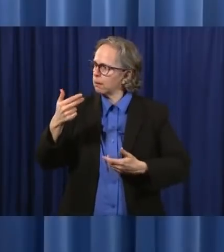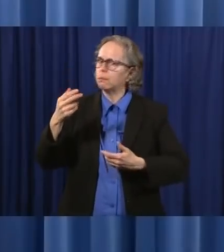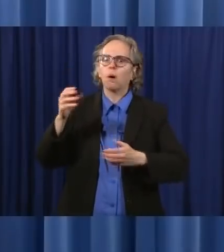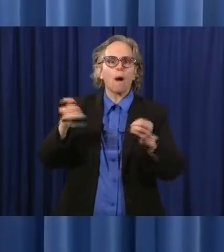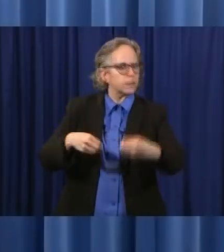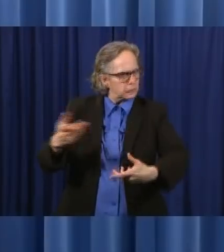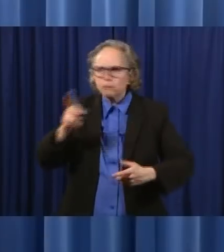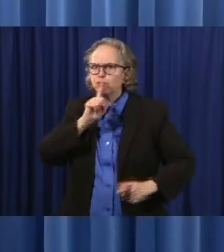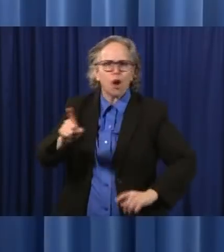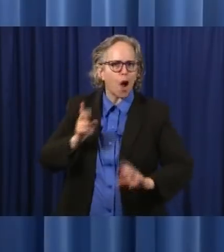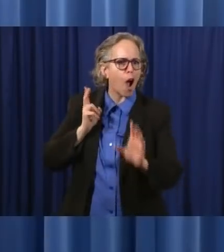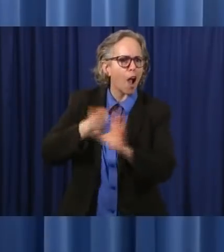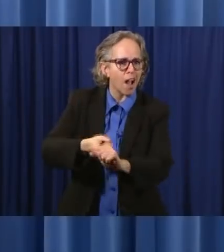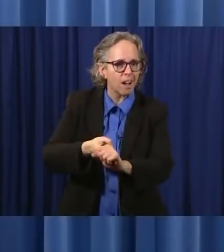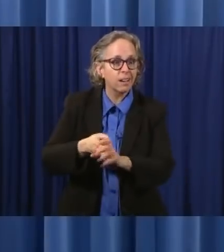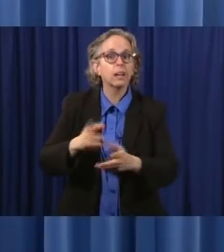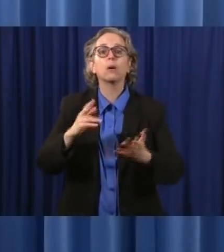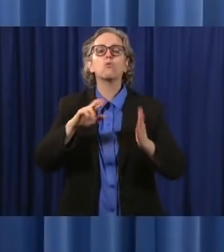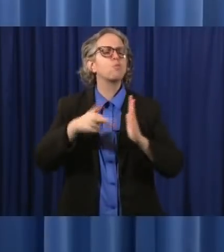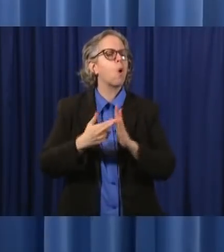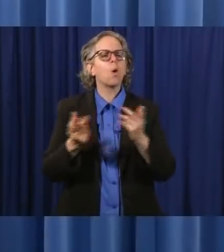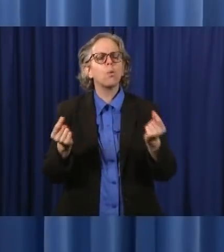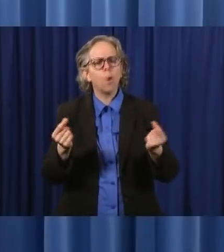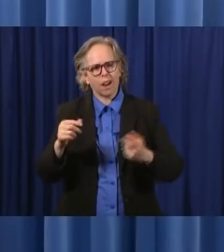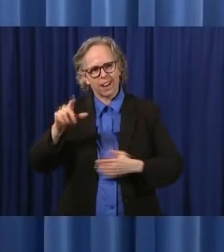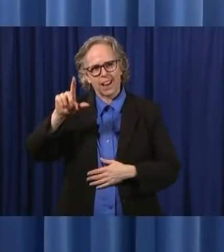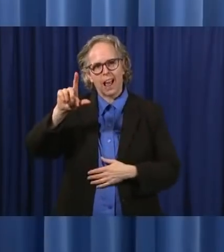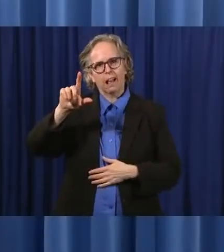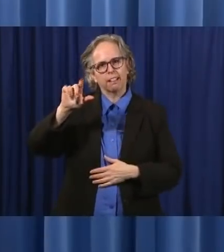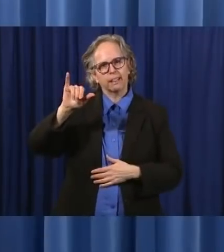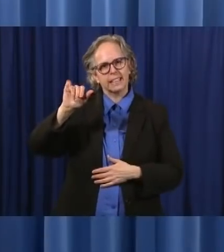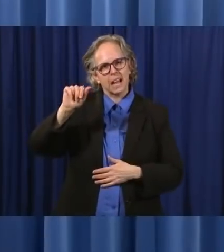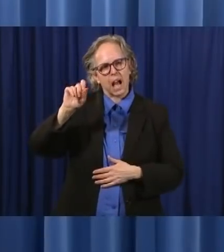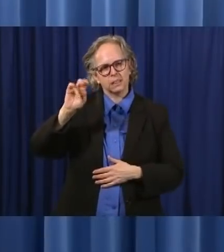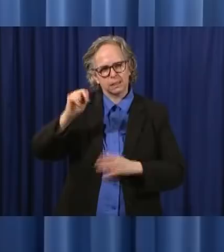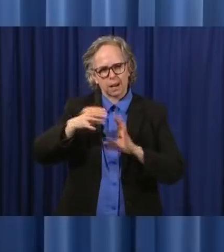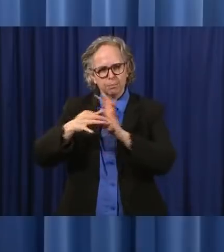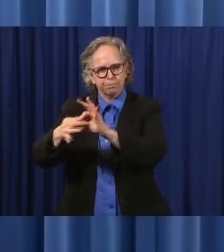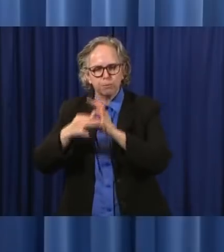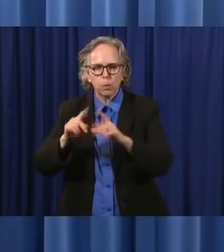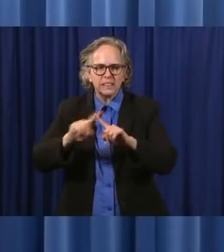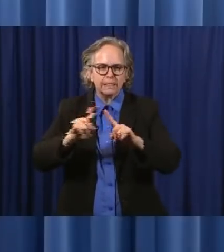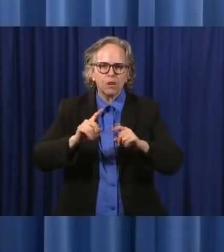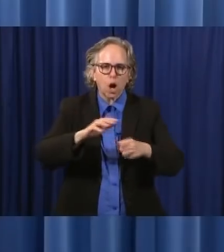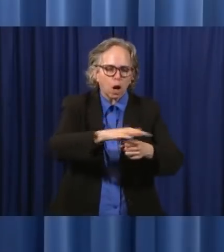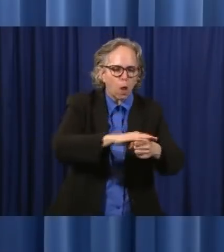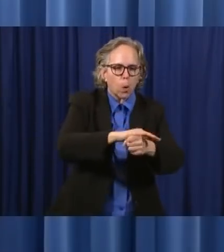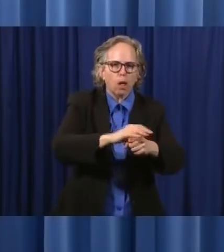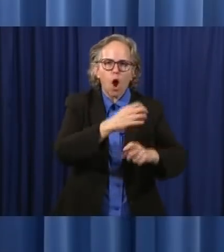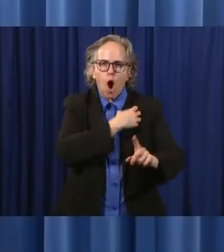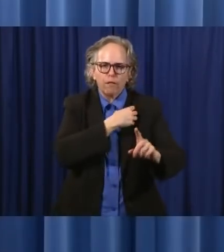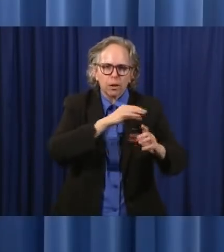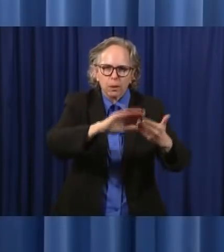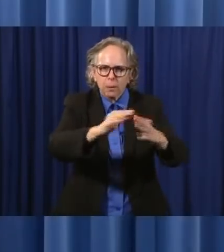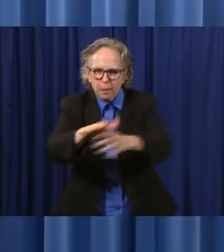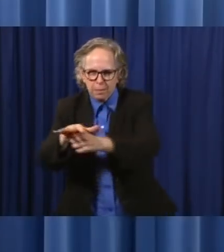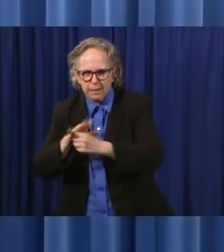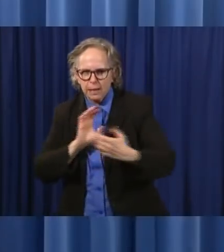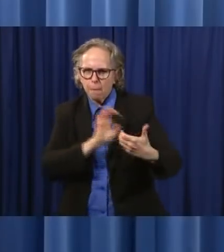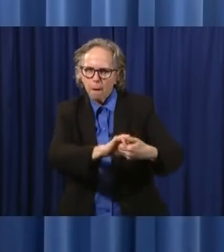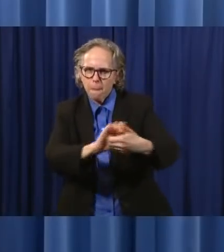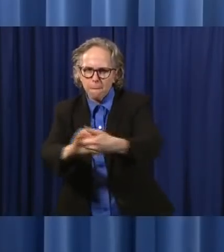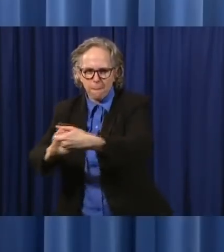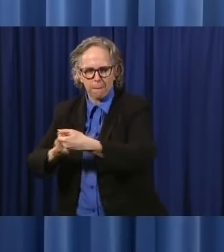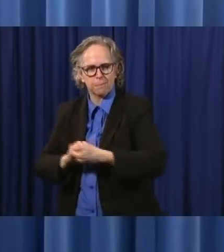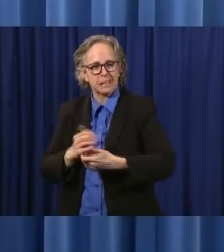to local law enforcement agencies. And I know there's many a sheriff and chief of police who enjoyed having him come around,